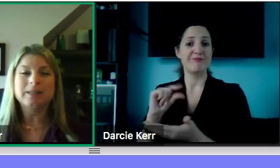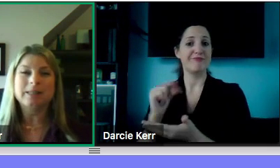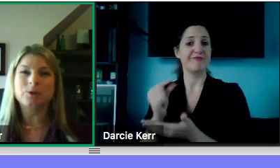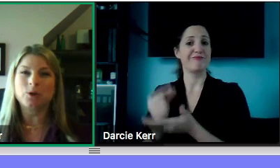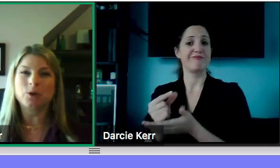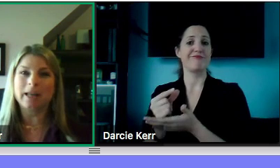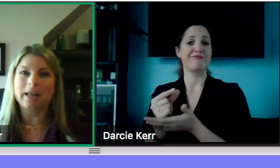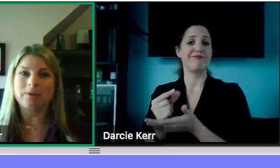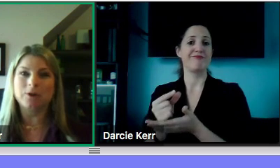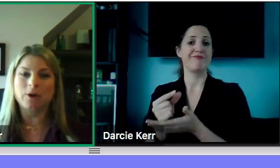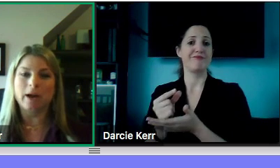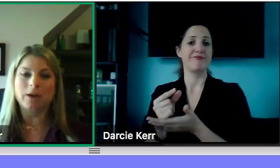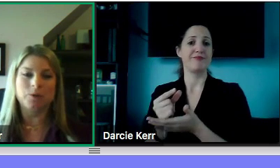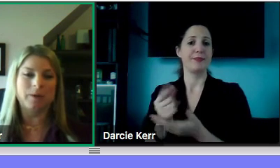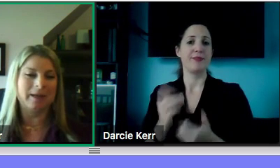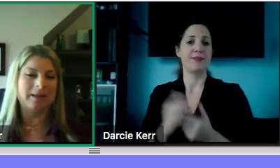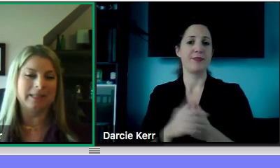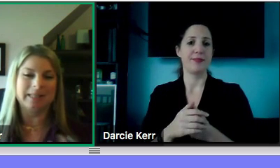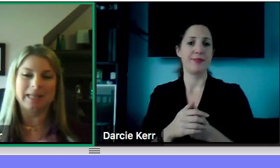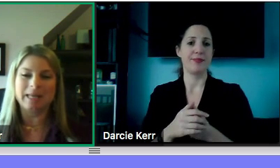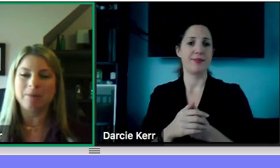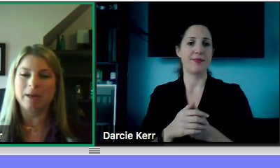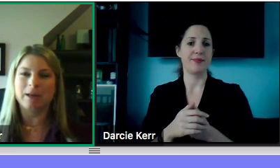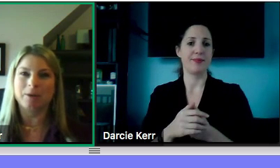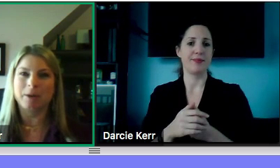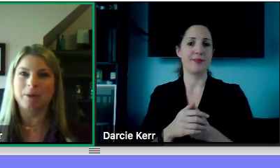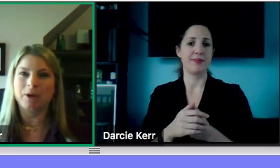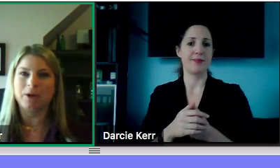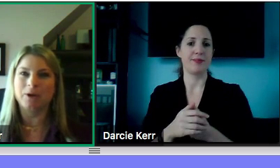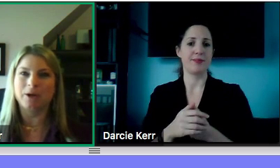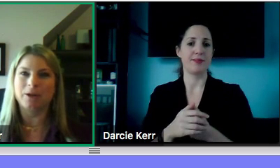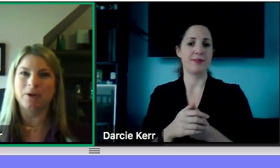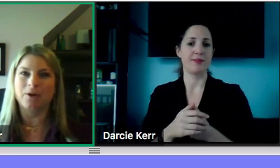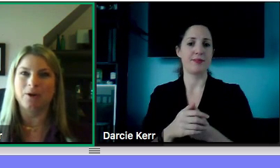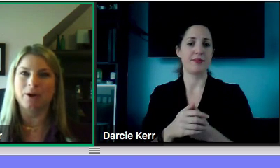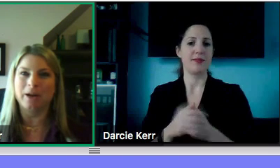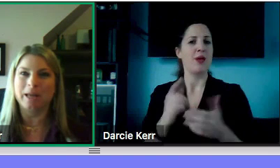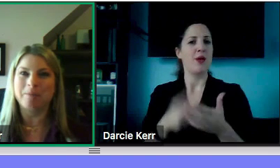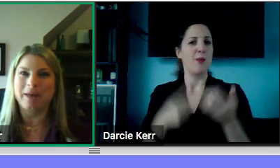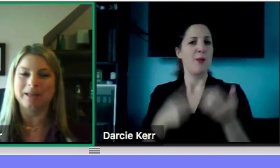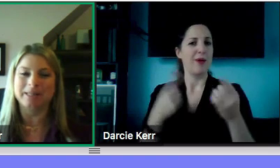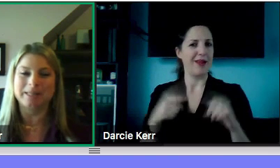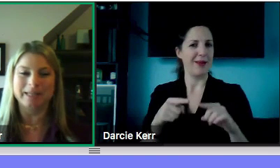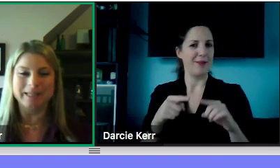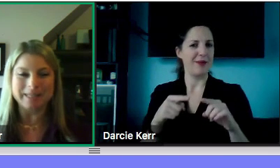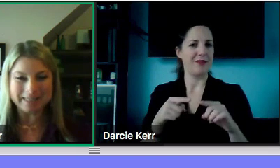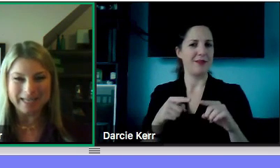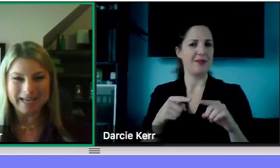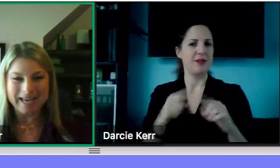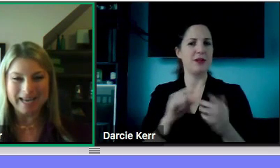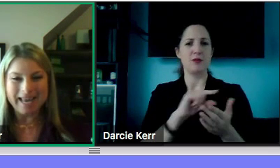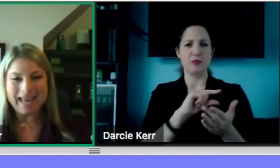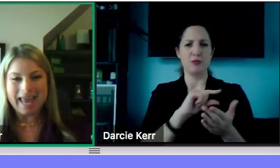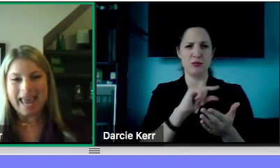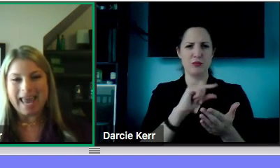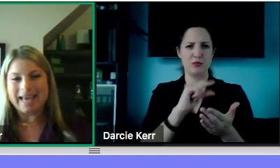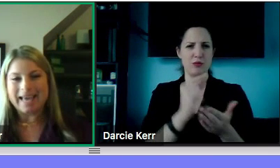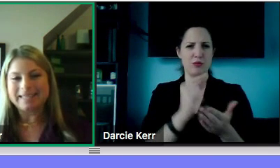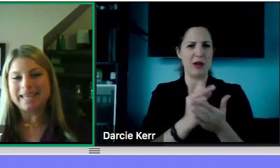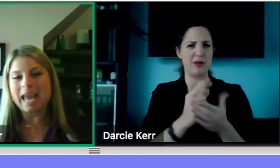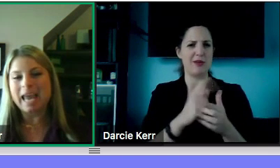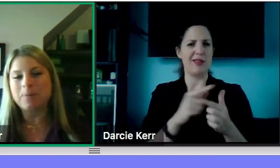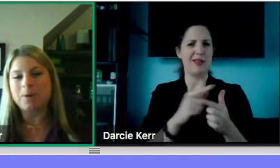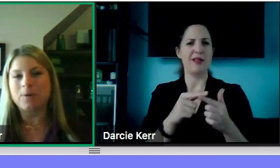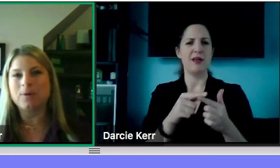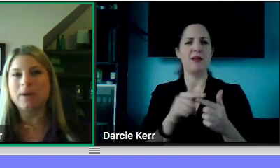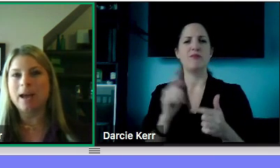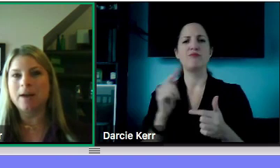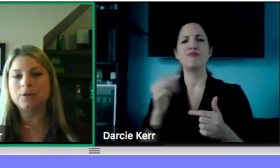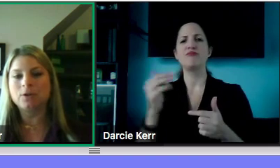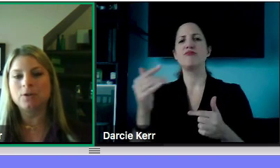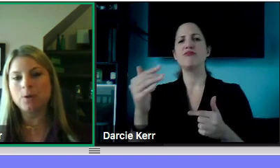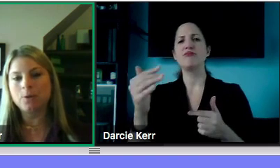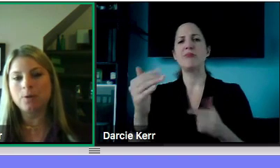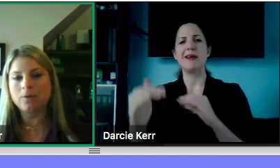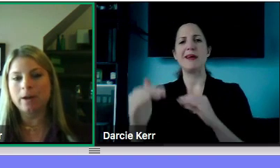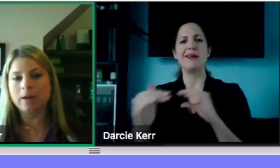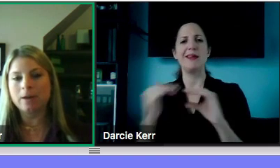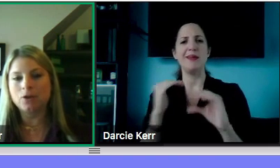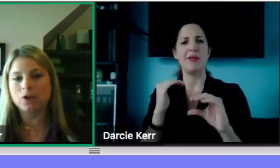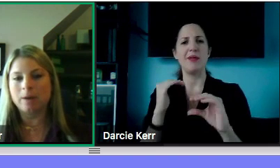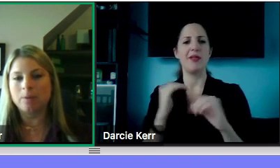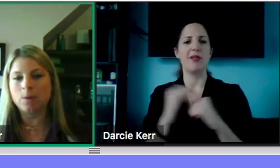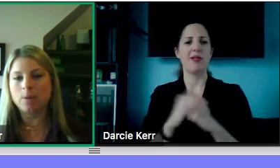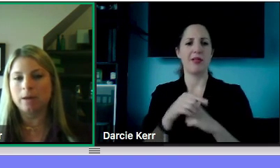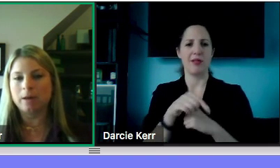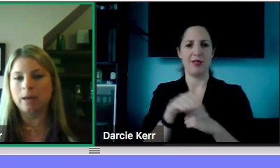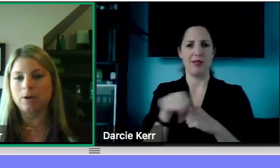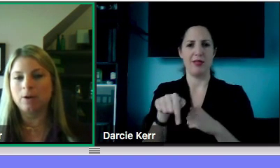graduating. So shortly after graduating, this email appeared in our in baskets. And Cam wrote, after